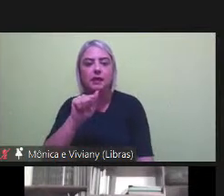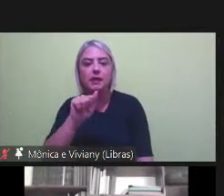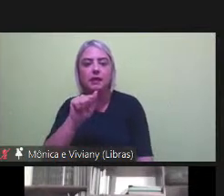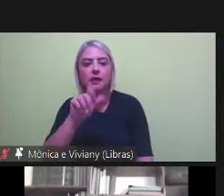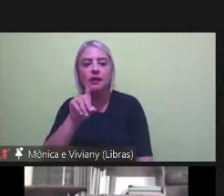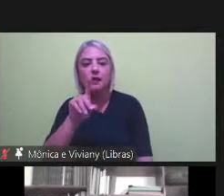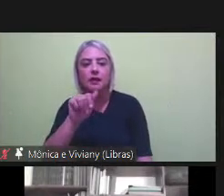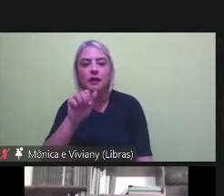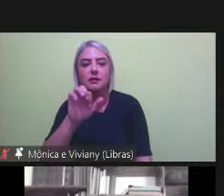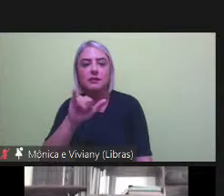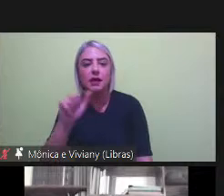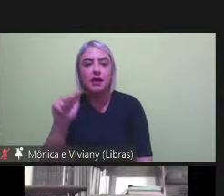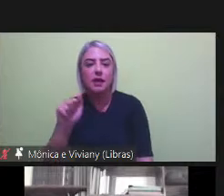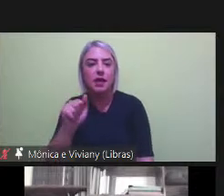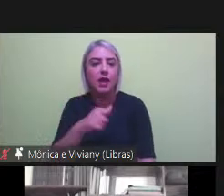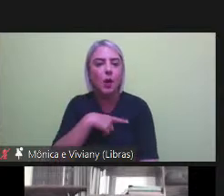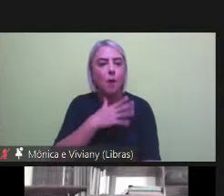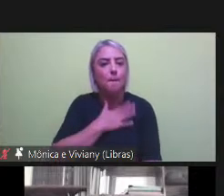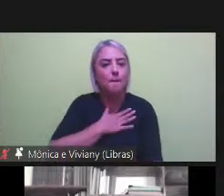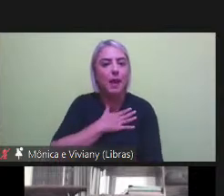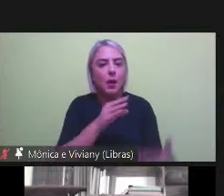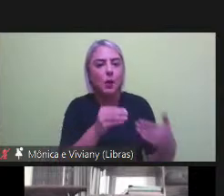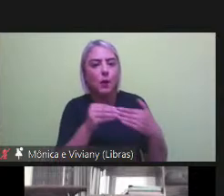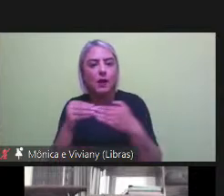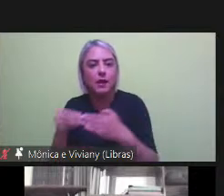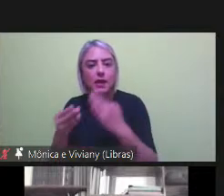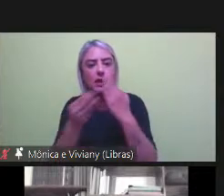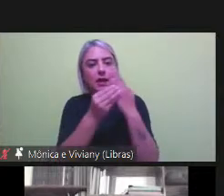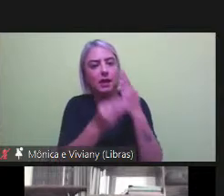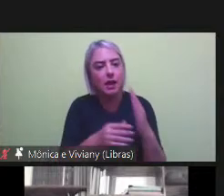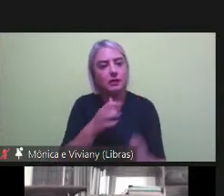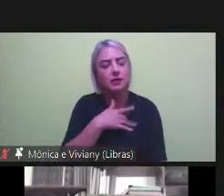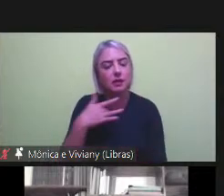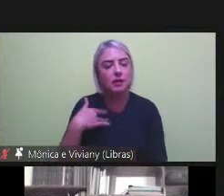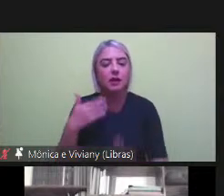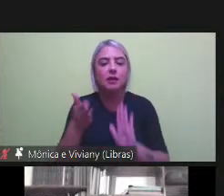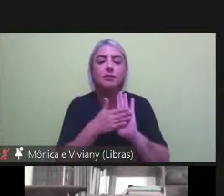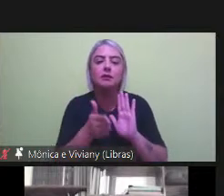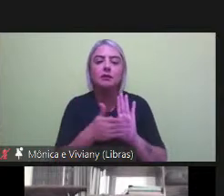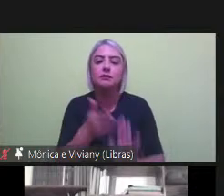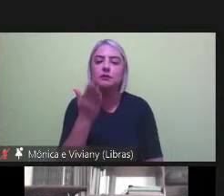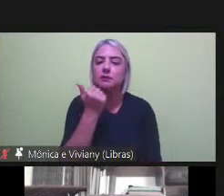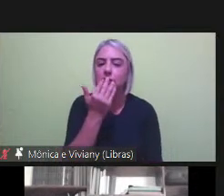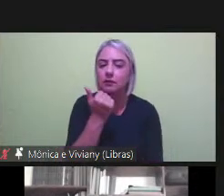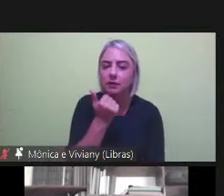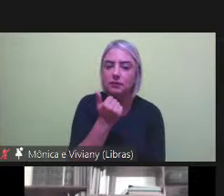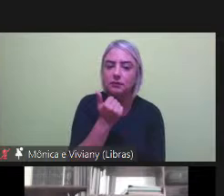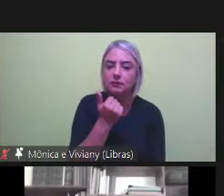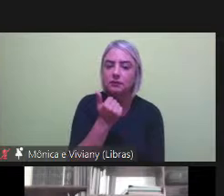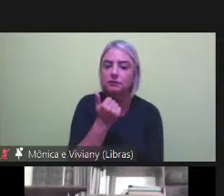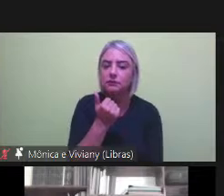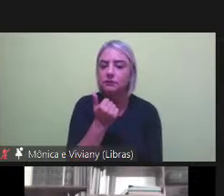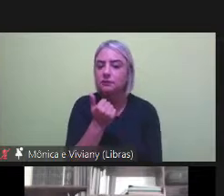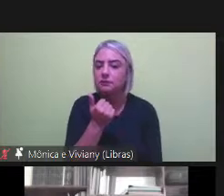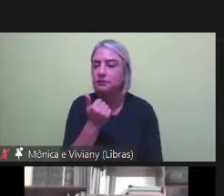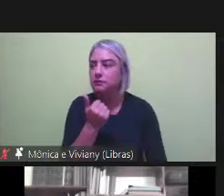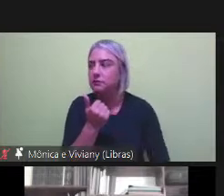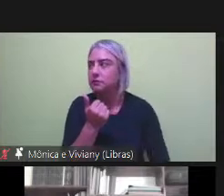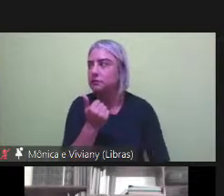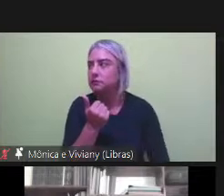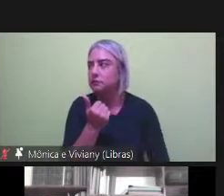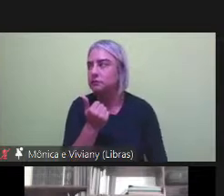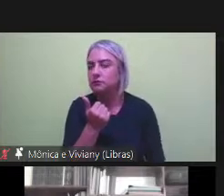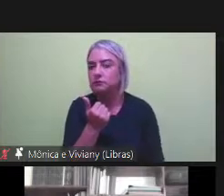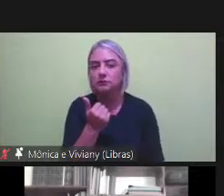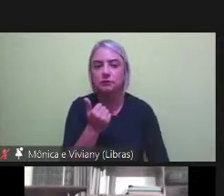health promotion in Andalusia, and with all of the resources concerning nutrition and the sexuality